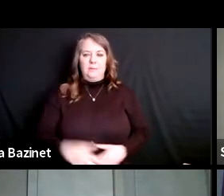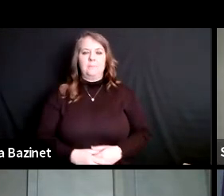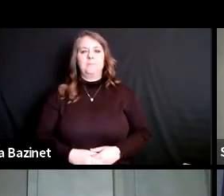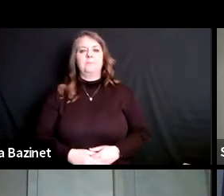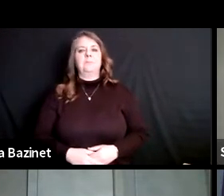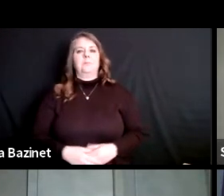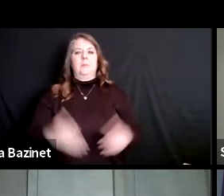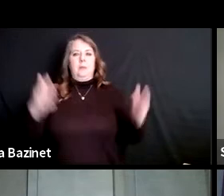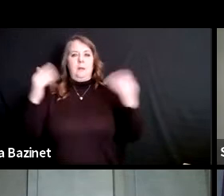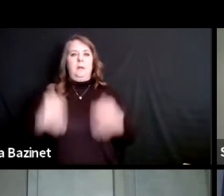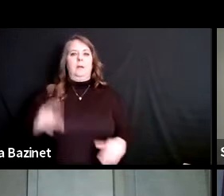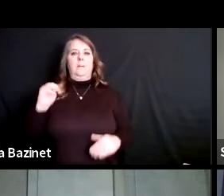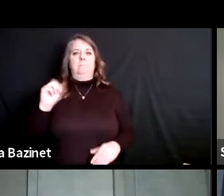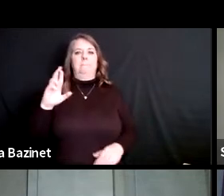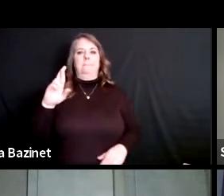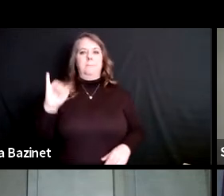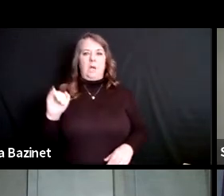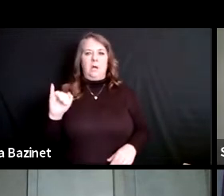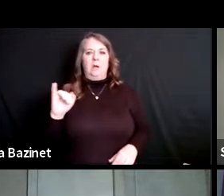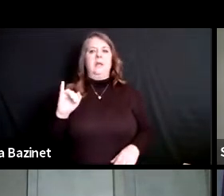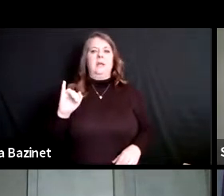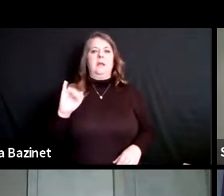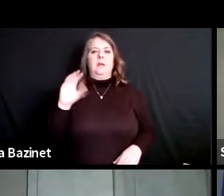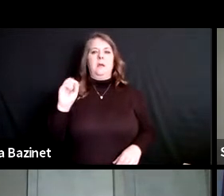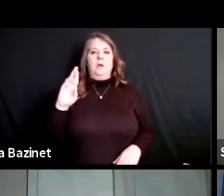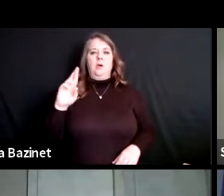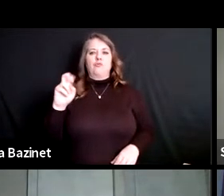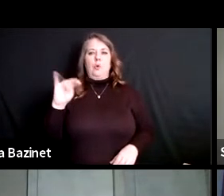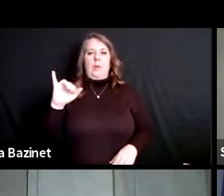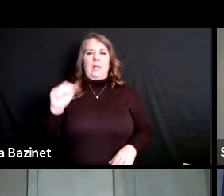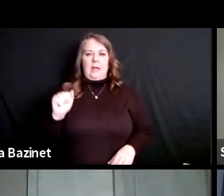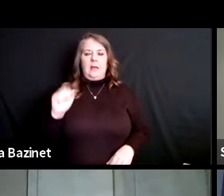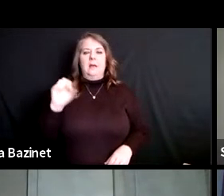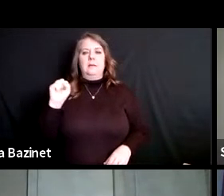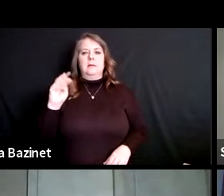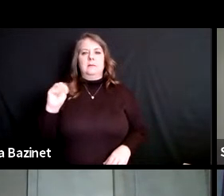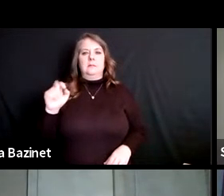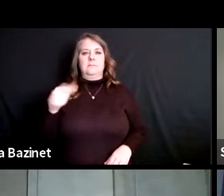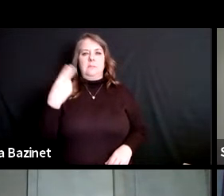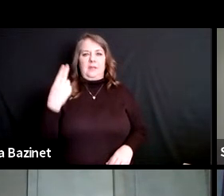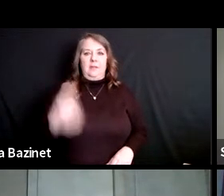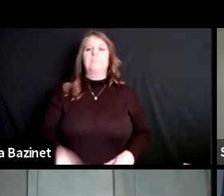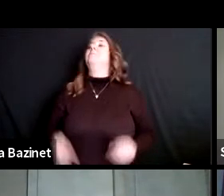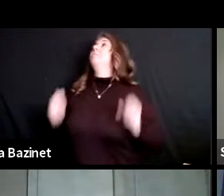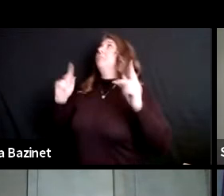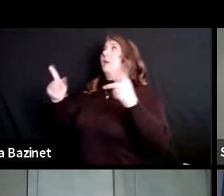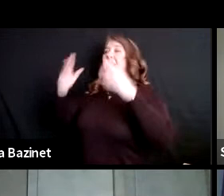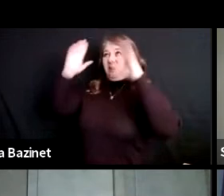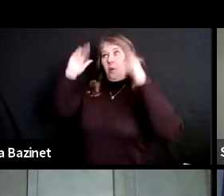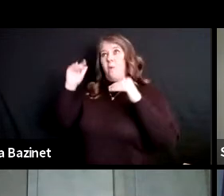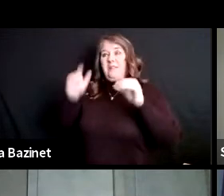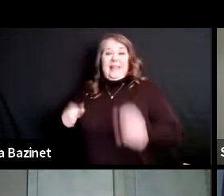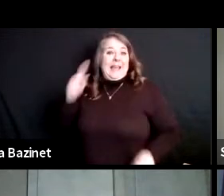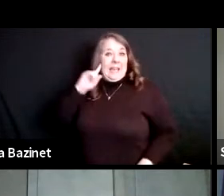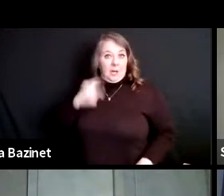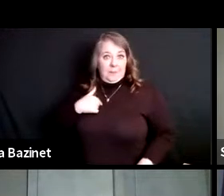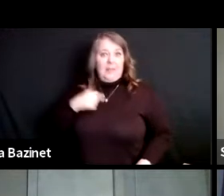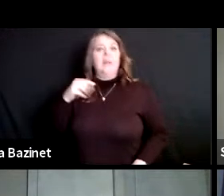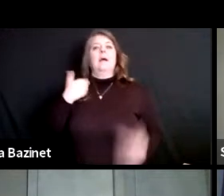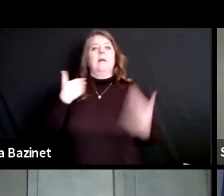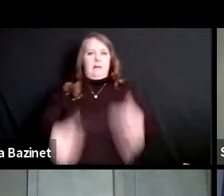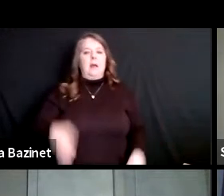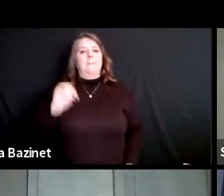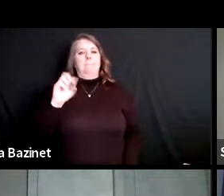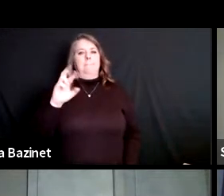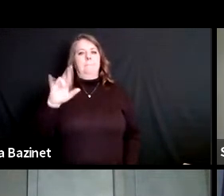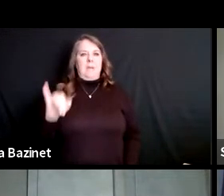Maria, your microphone is enabled. Okay, hopefully you guys can hear me. This is Mari